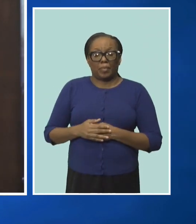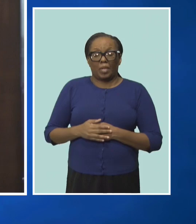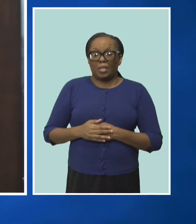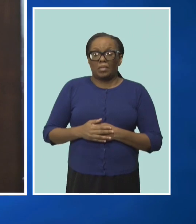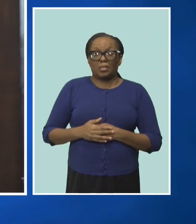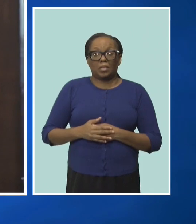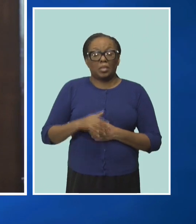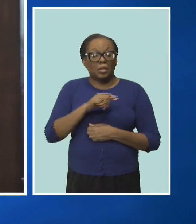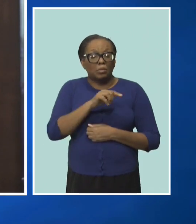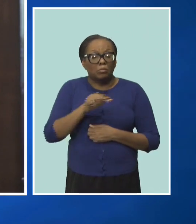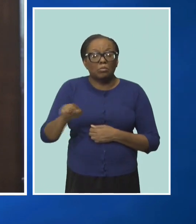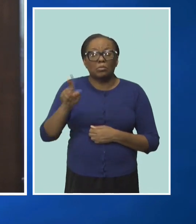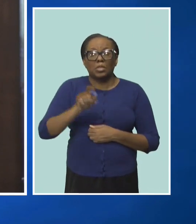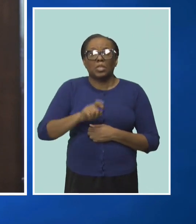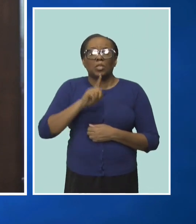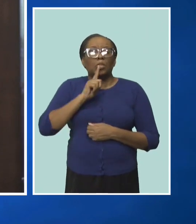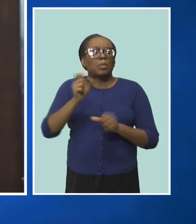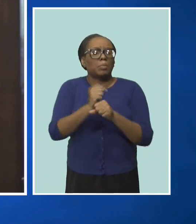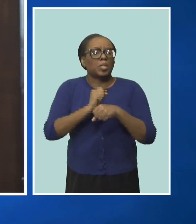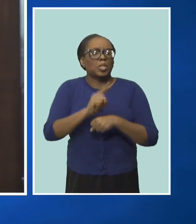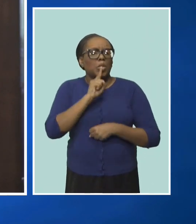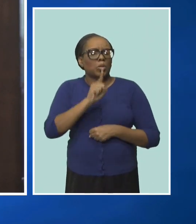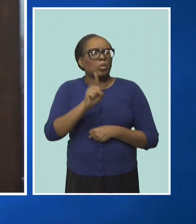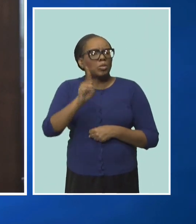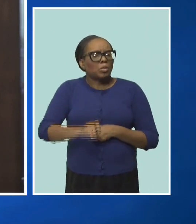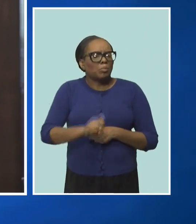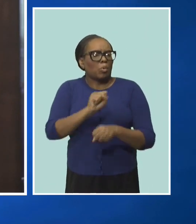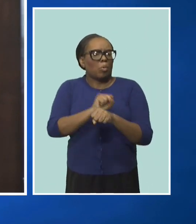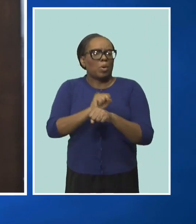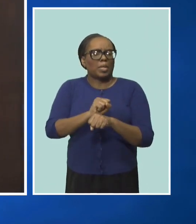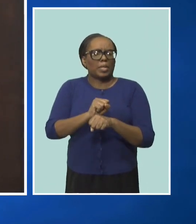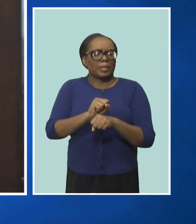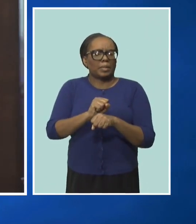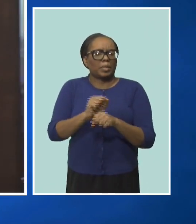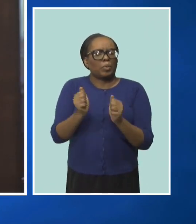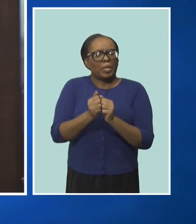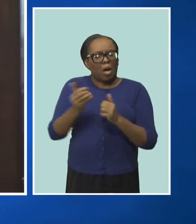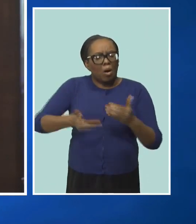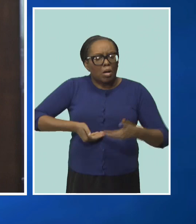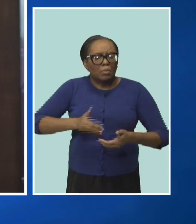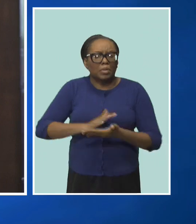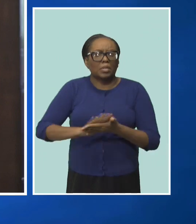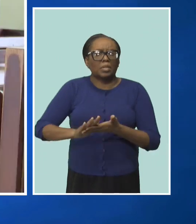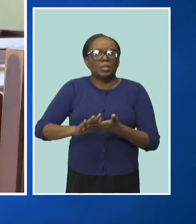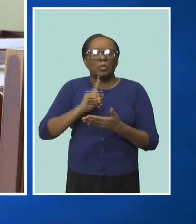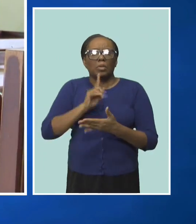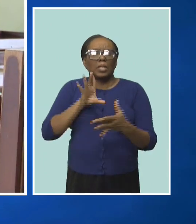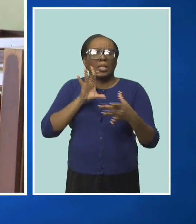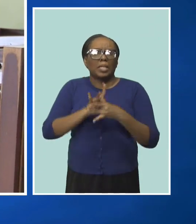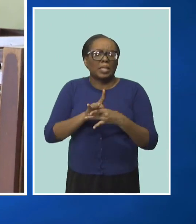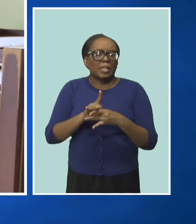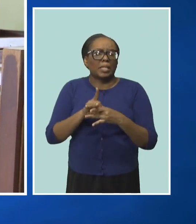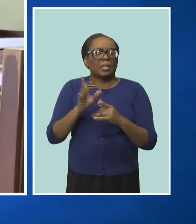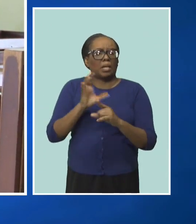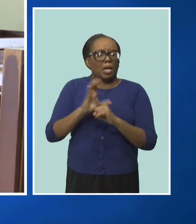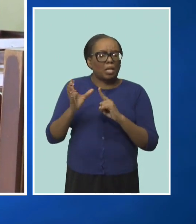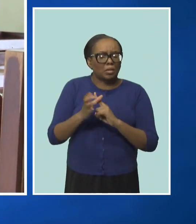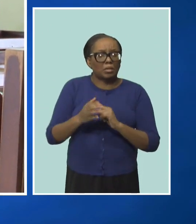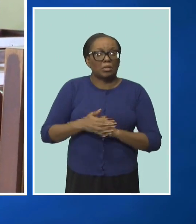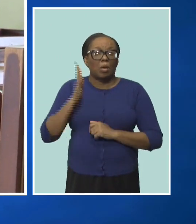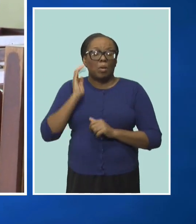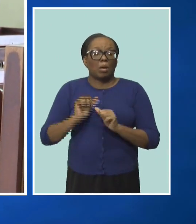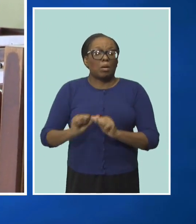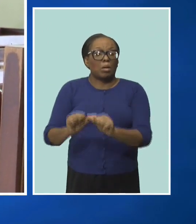It is a calling that reflects our character as individuals and our culture as a nation. The Institute will continue its